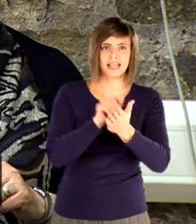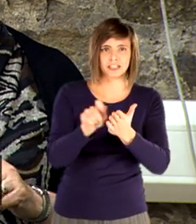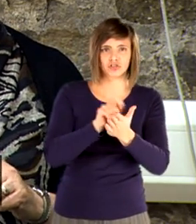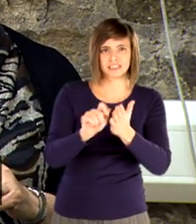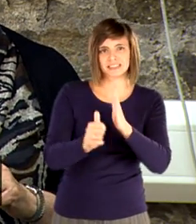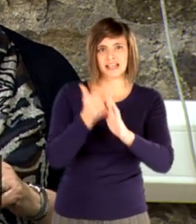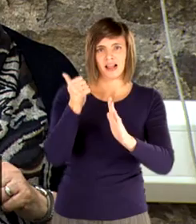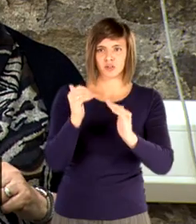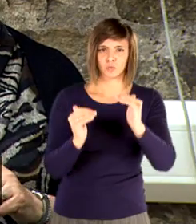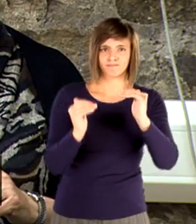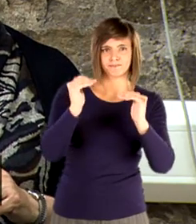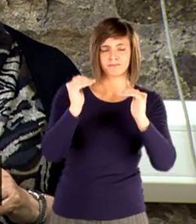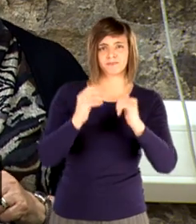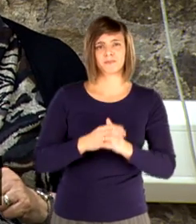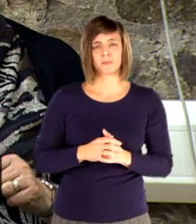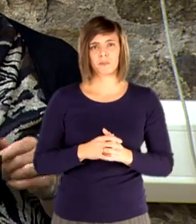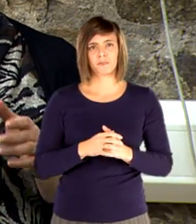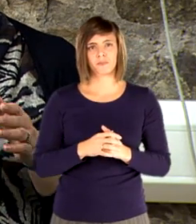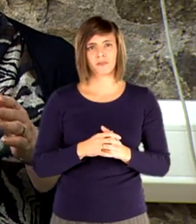skills in line with his age.